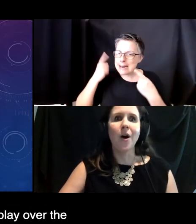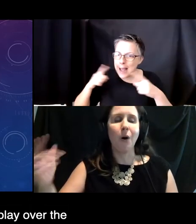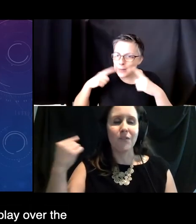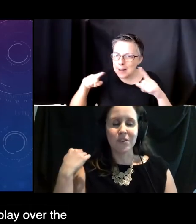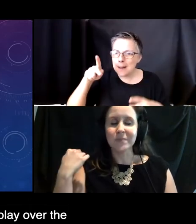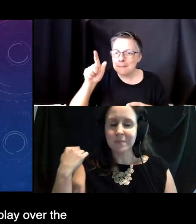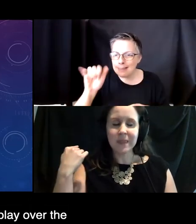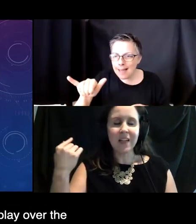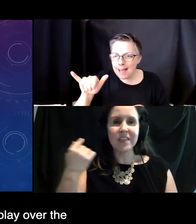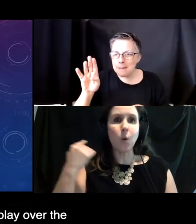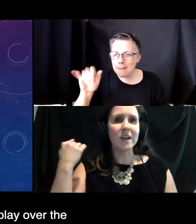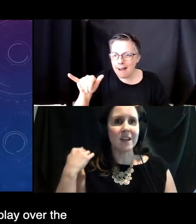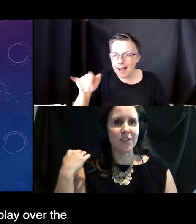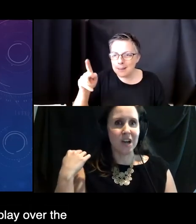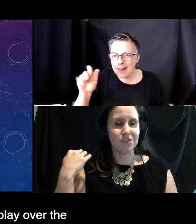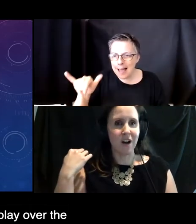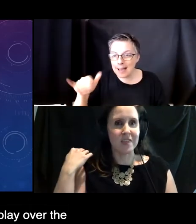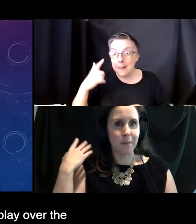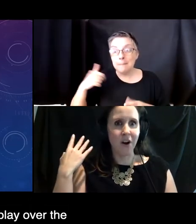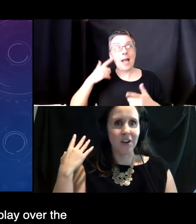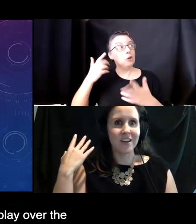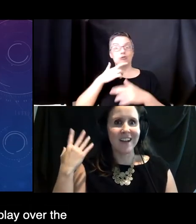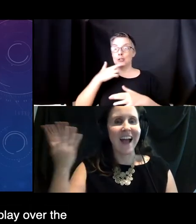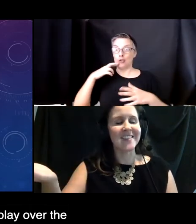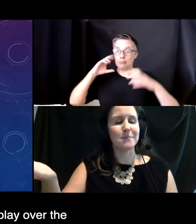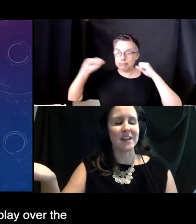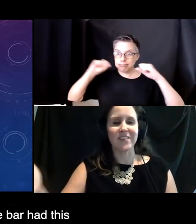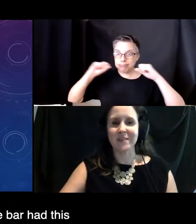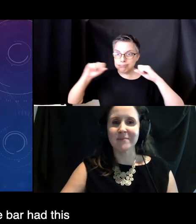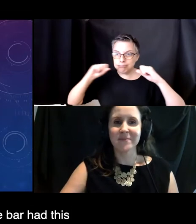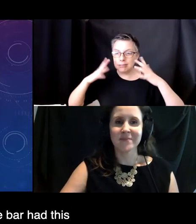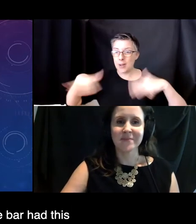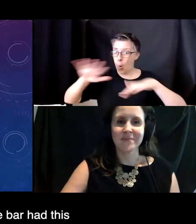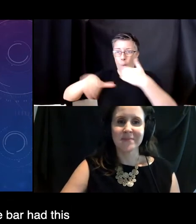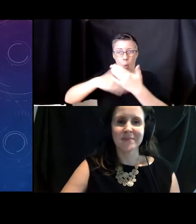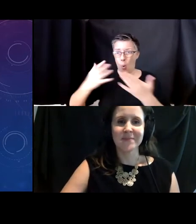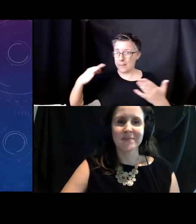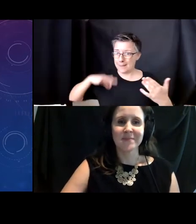play-by-play over the noise of the restaurant and the bar had this benefit.